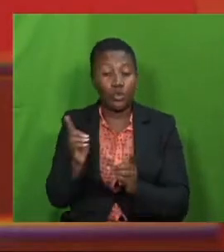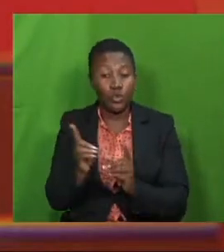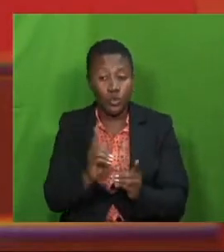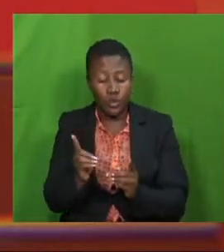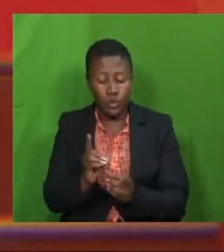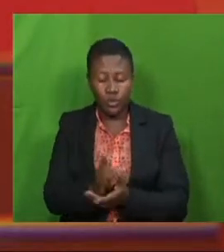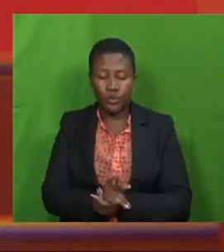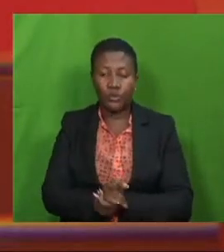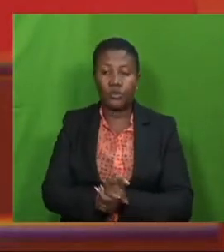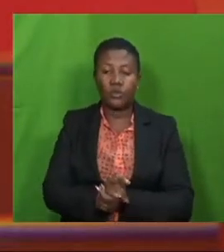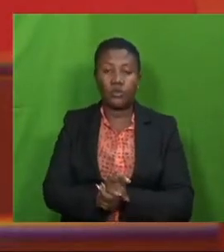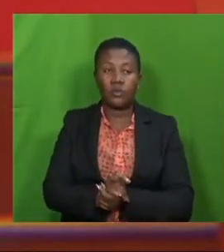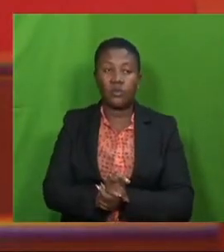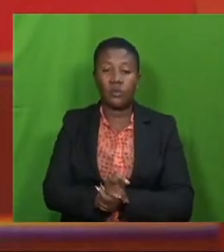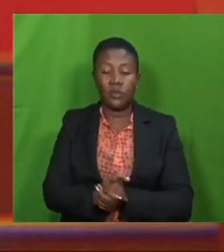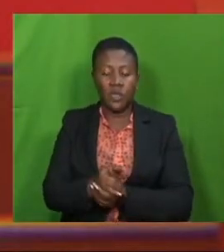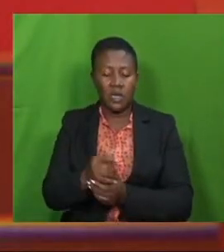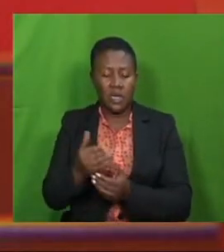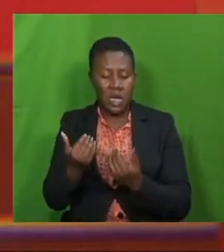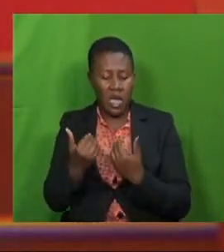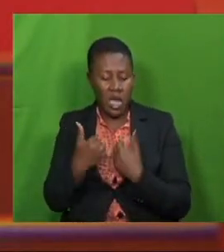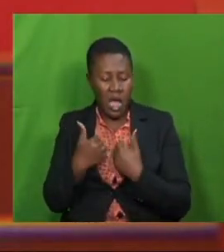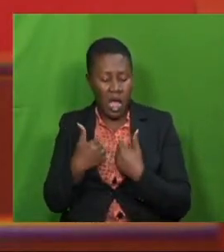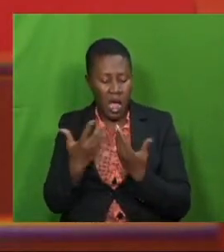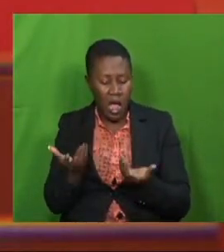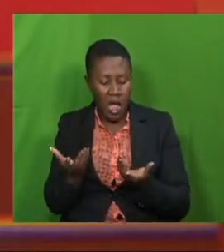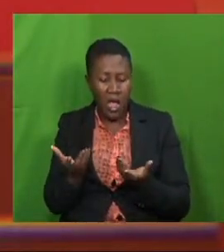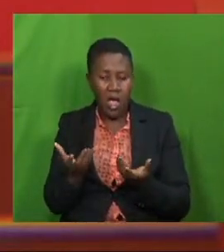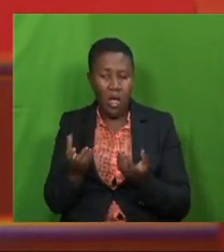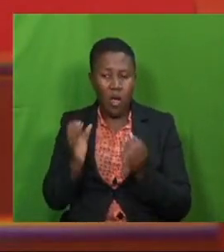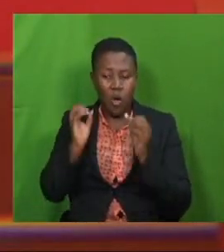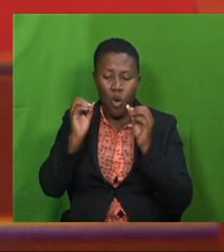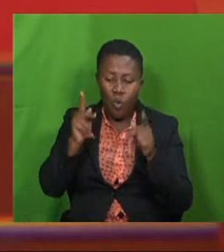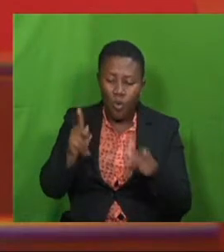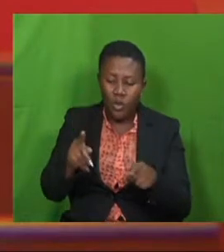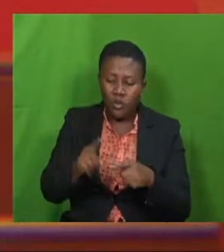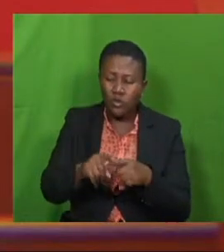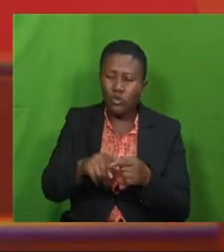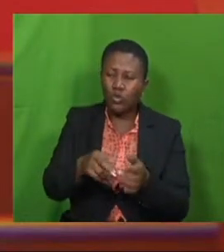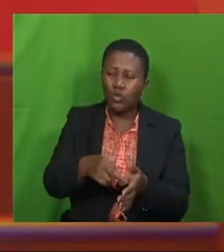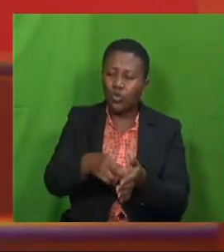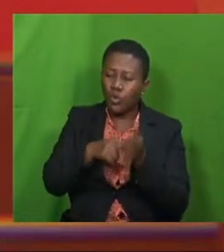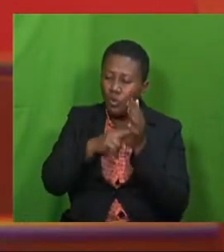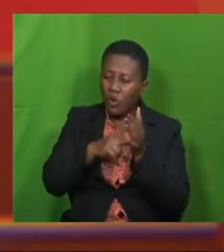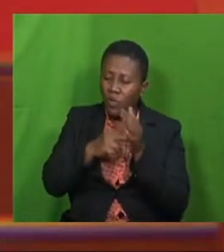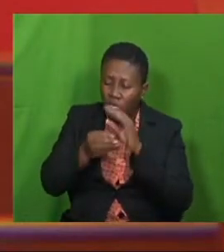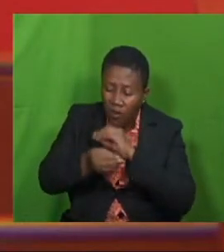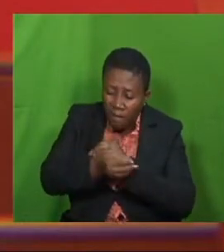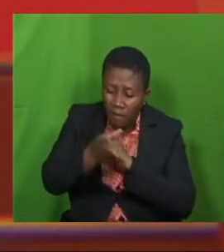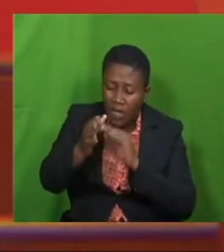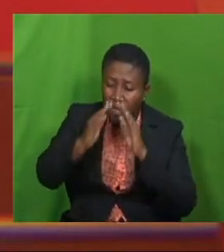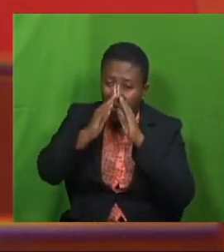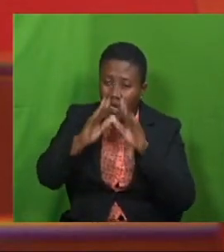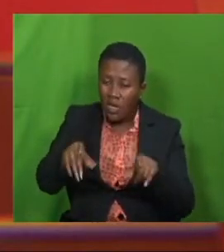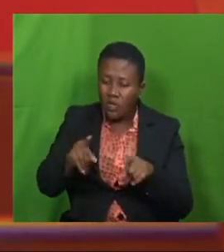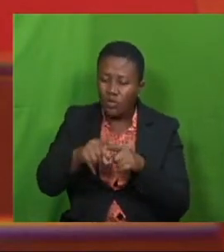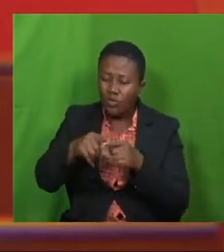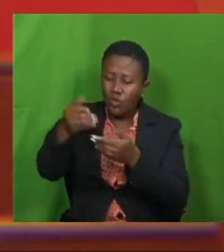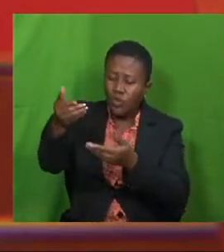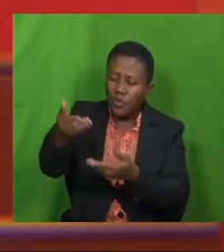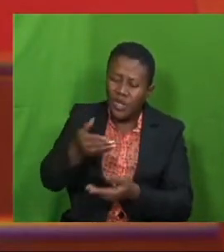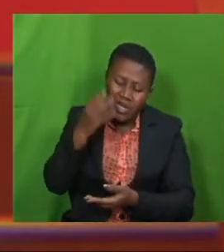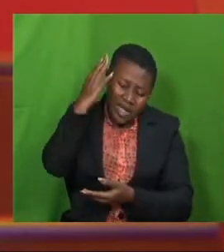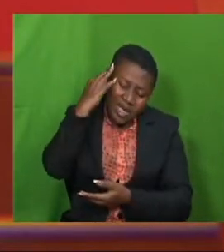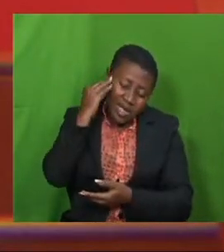Consequently, I have had the occasion to request media houses to assign experienced journalists to the